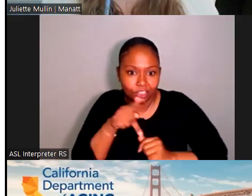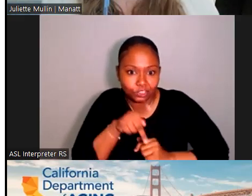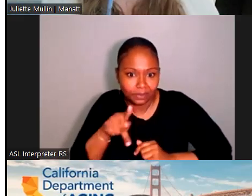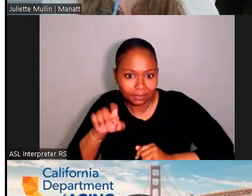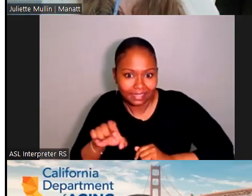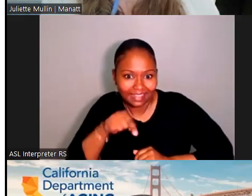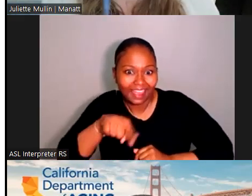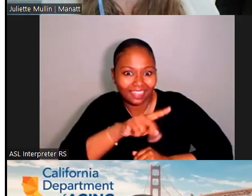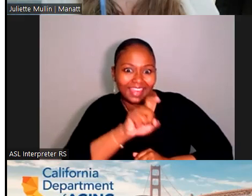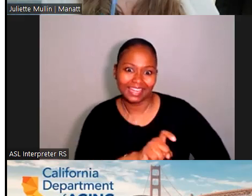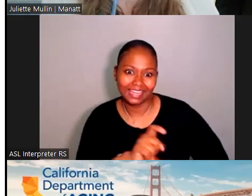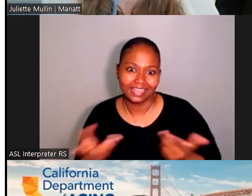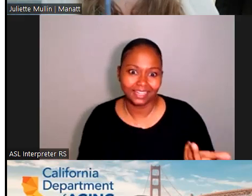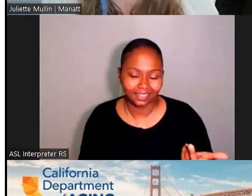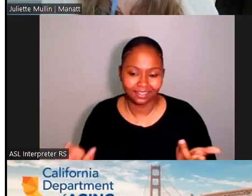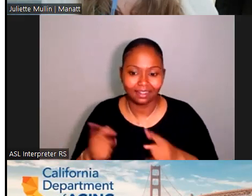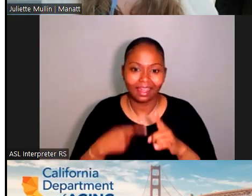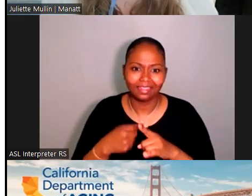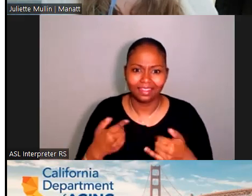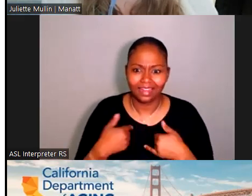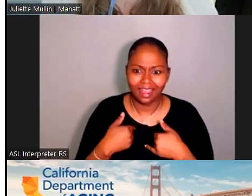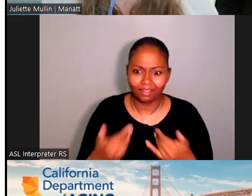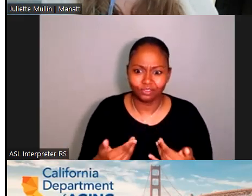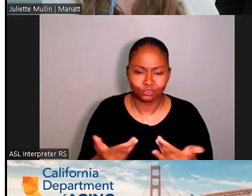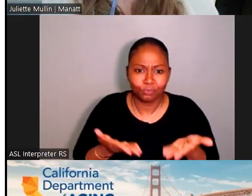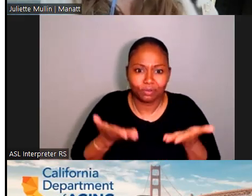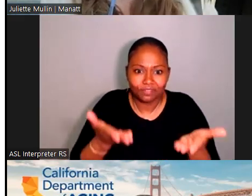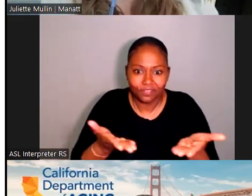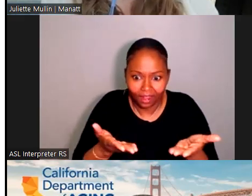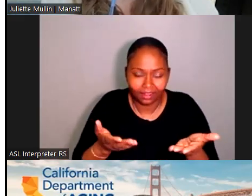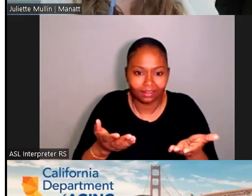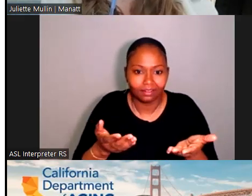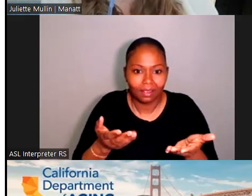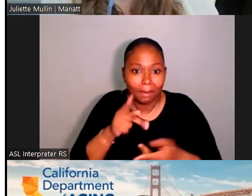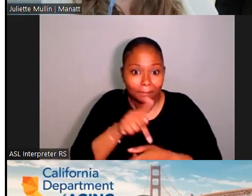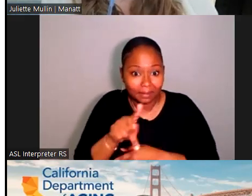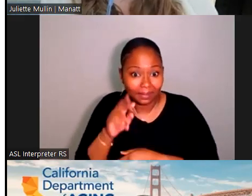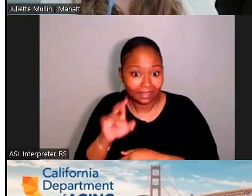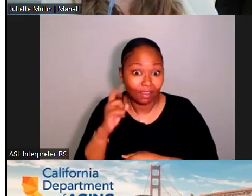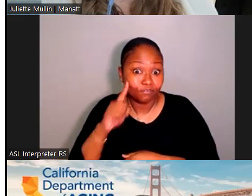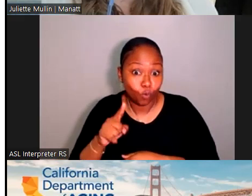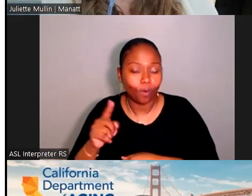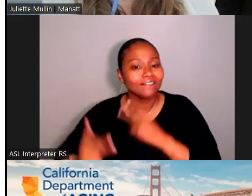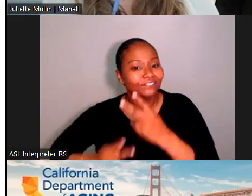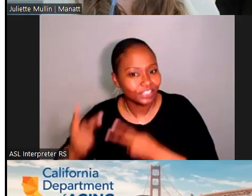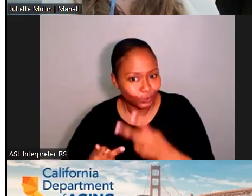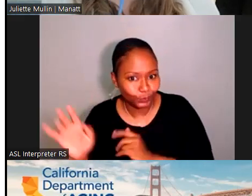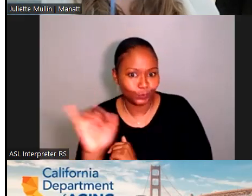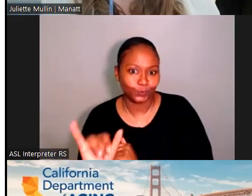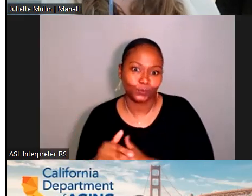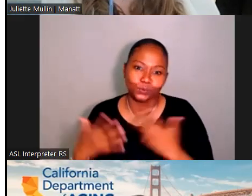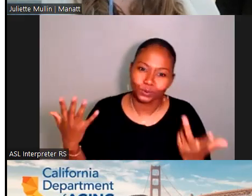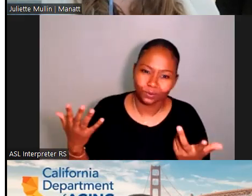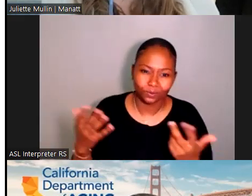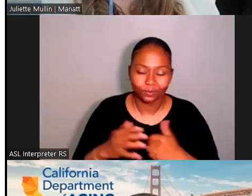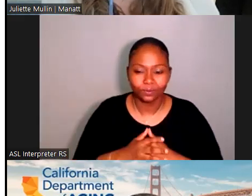staff, but then also have to kind of like include visitors in that order as well, and how many visitors do they